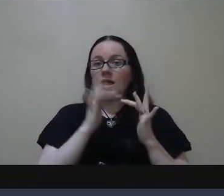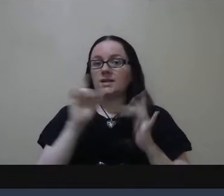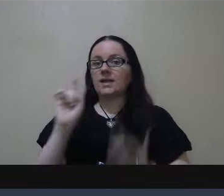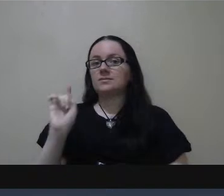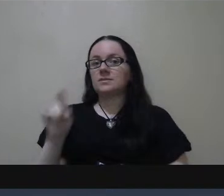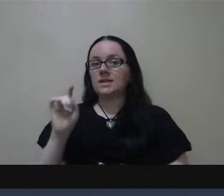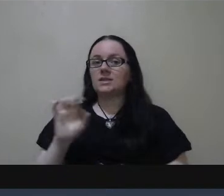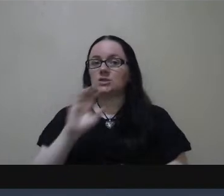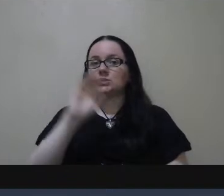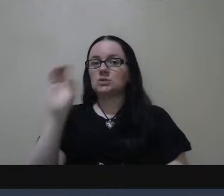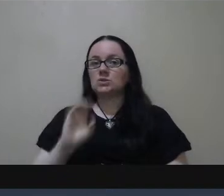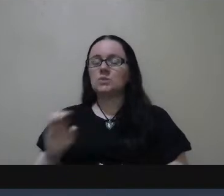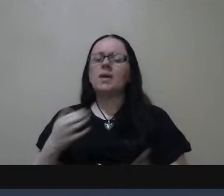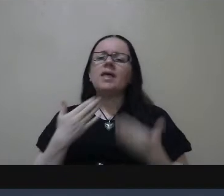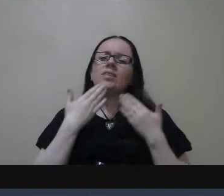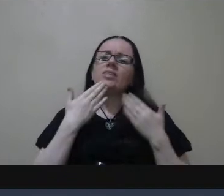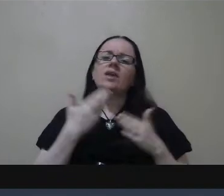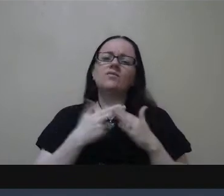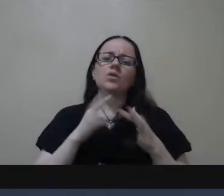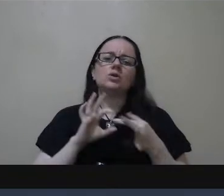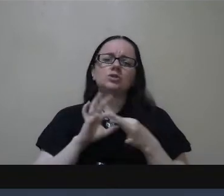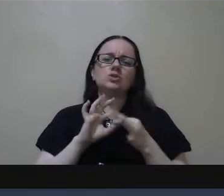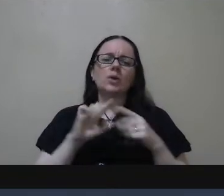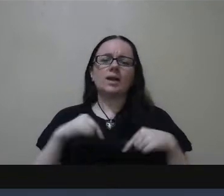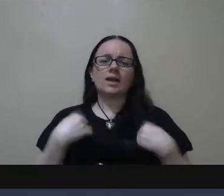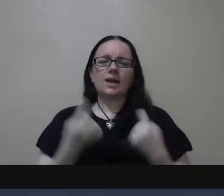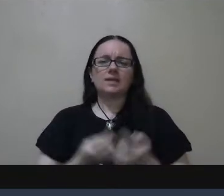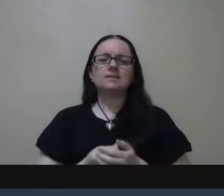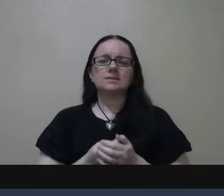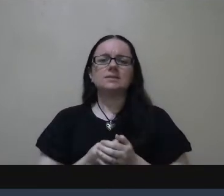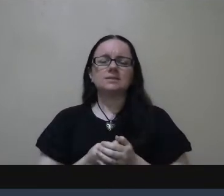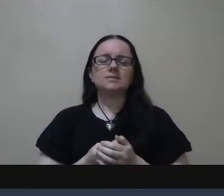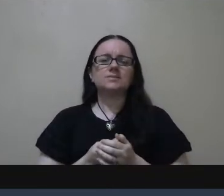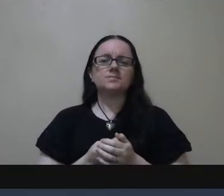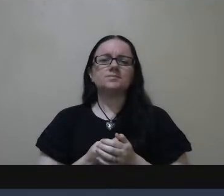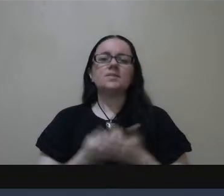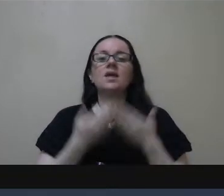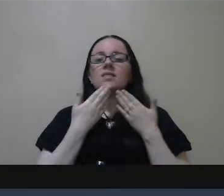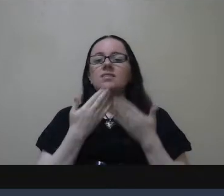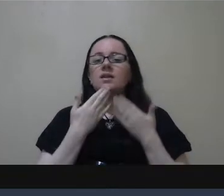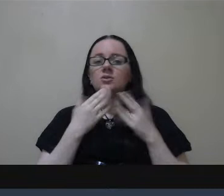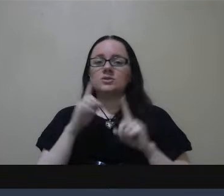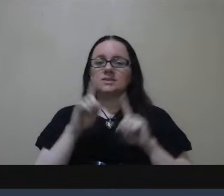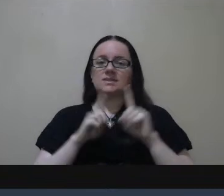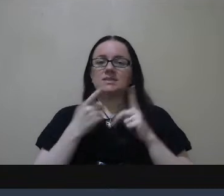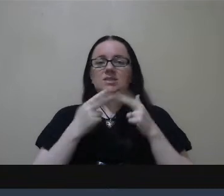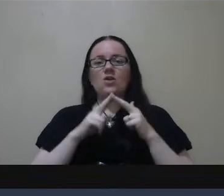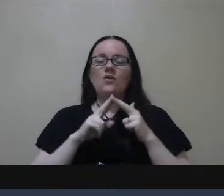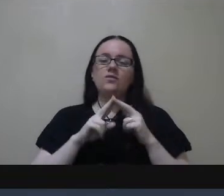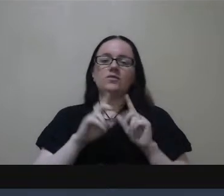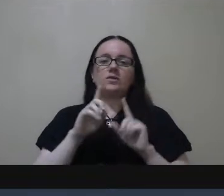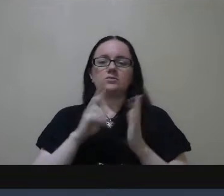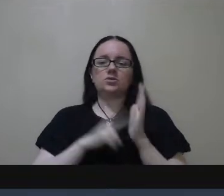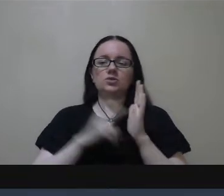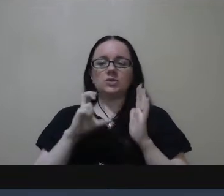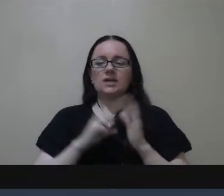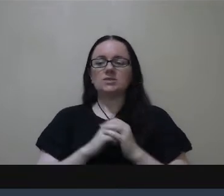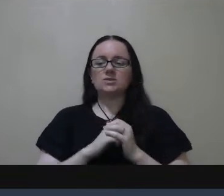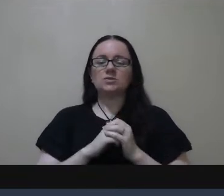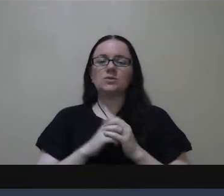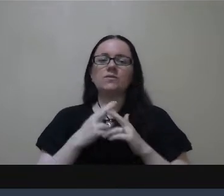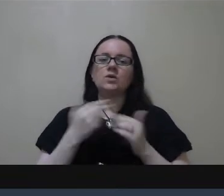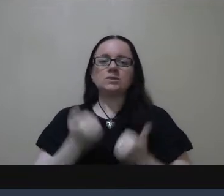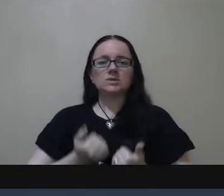you so much for joining us. Thank you so very much to the City of Newcastle and the Lord Mayor's Office again for supporting this